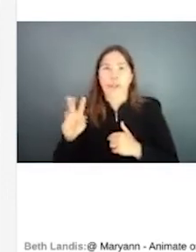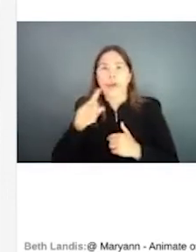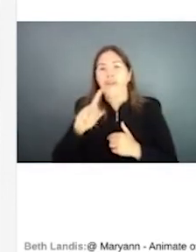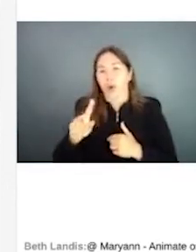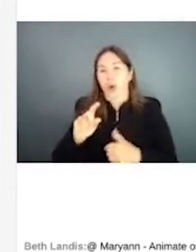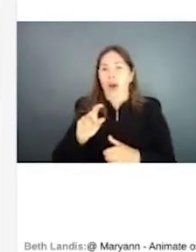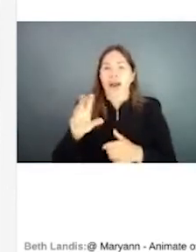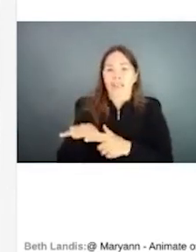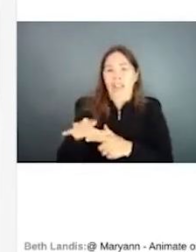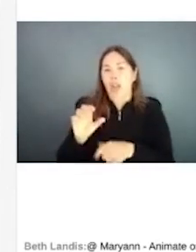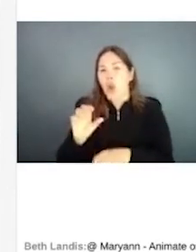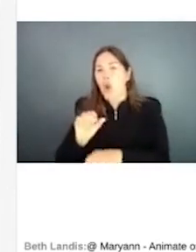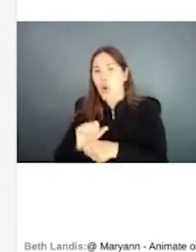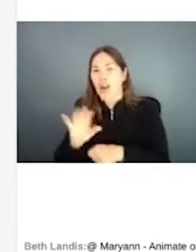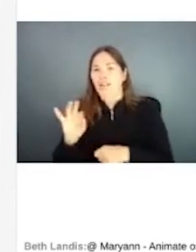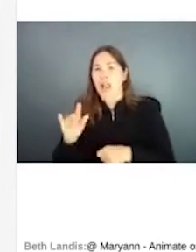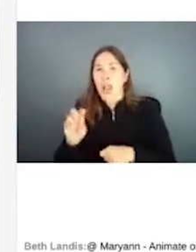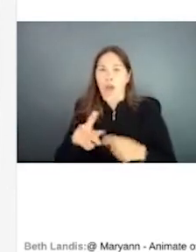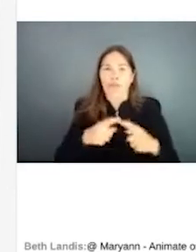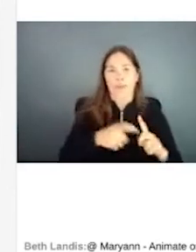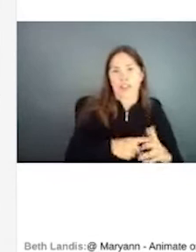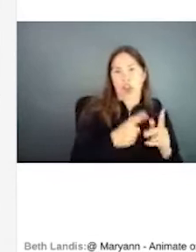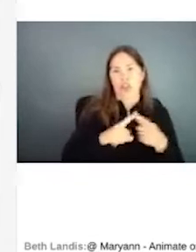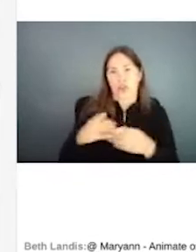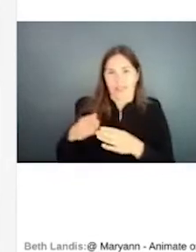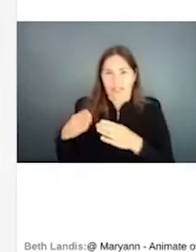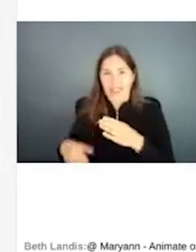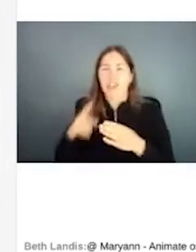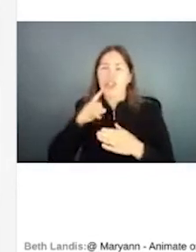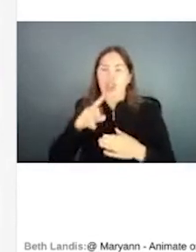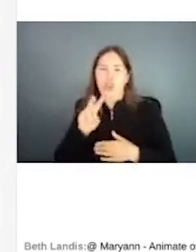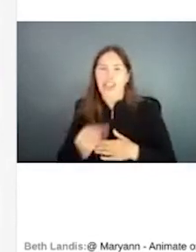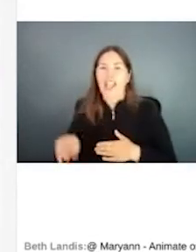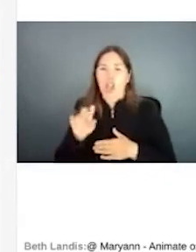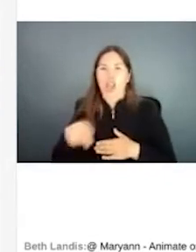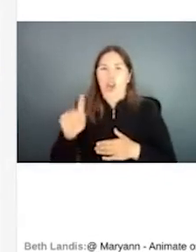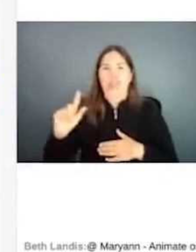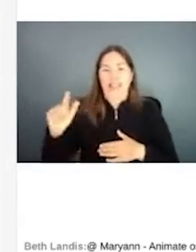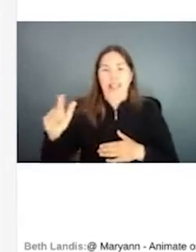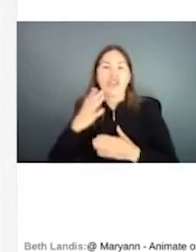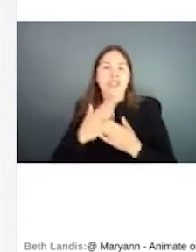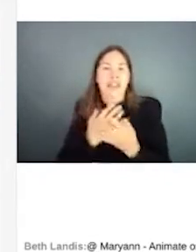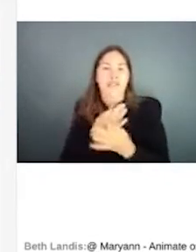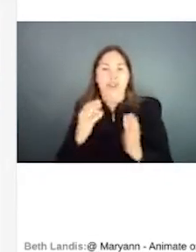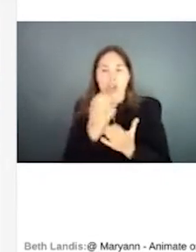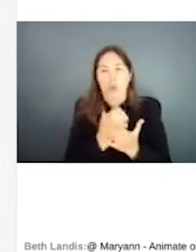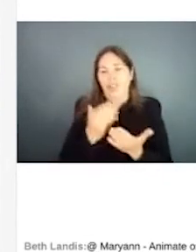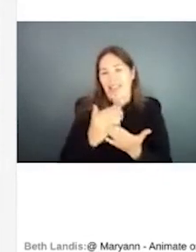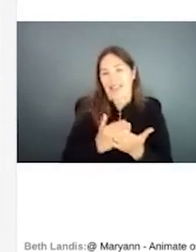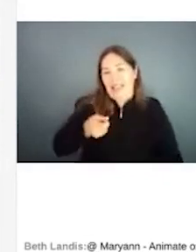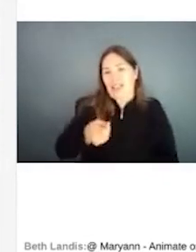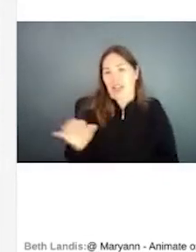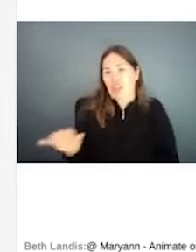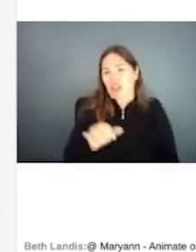workflow from start to finish. So you can check those out. And then there are some free courses listed down here as well. I